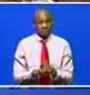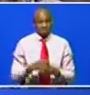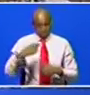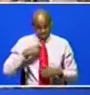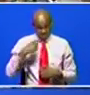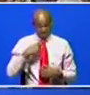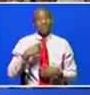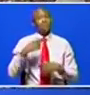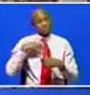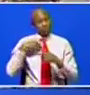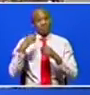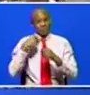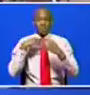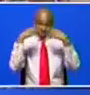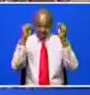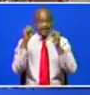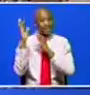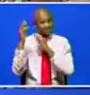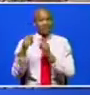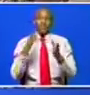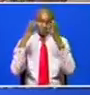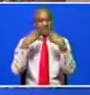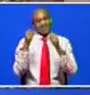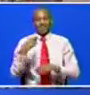rais mutarajiwa. Sini kweli?